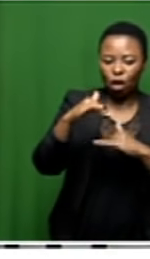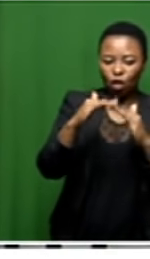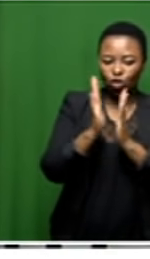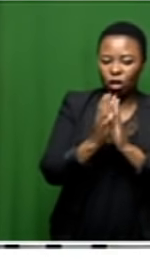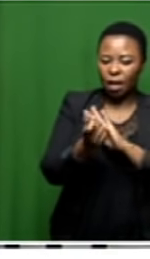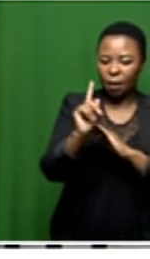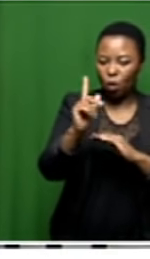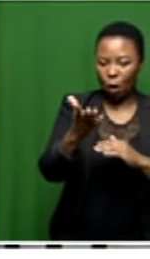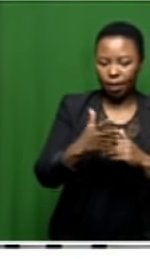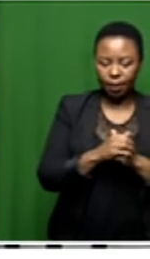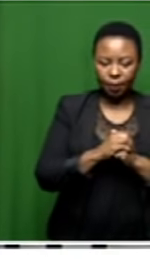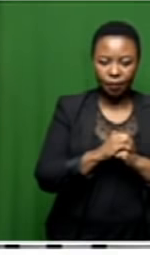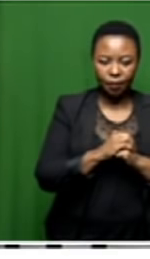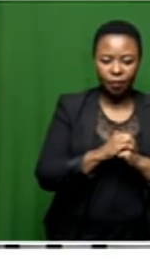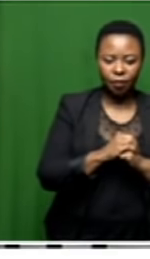church?